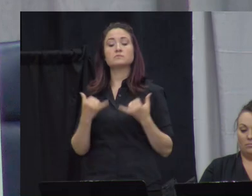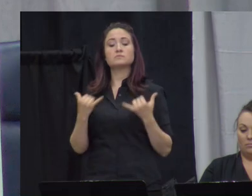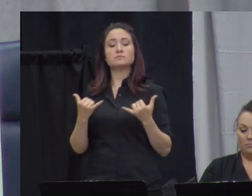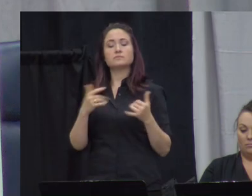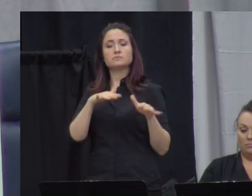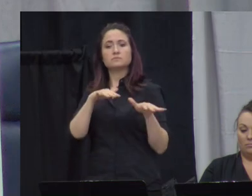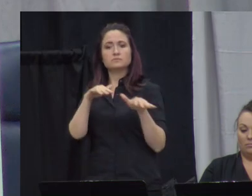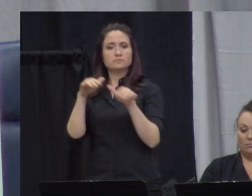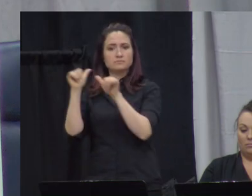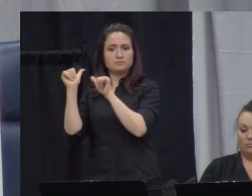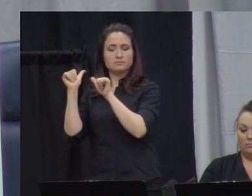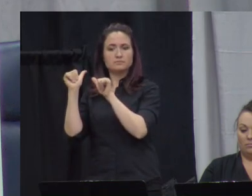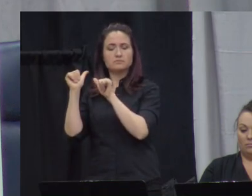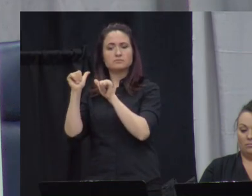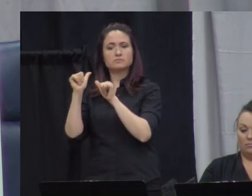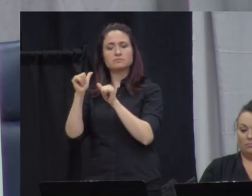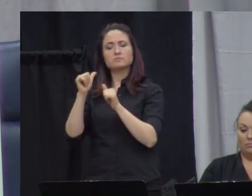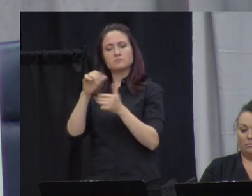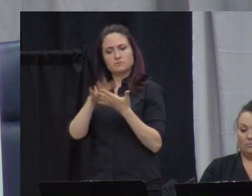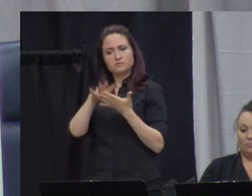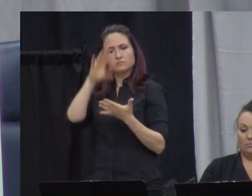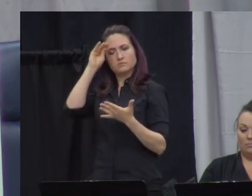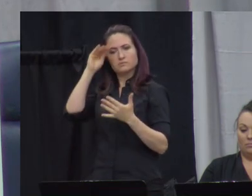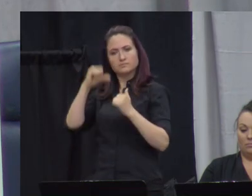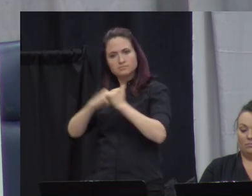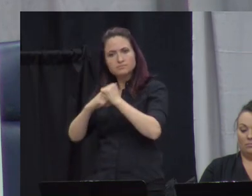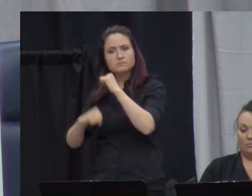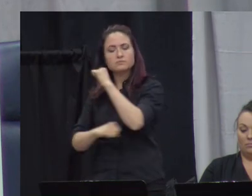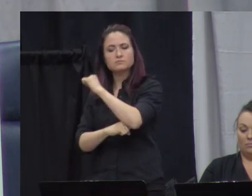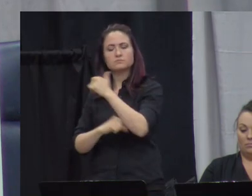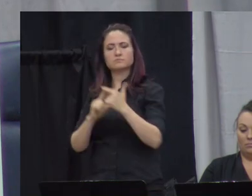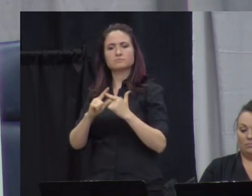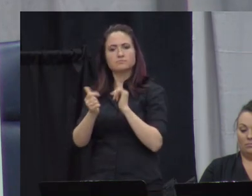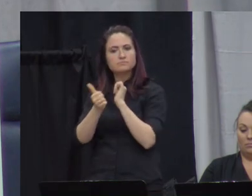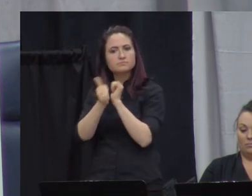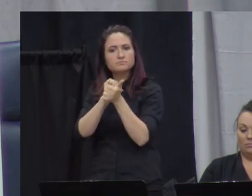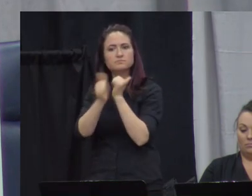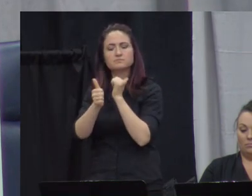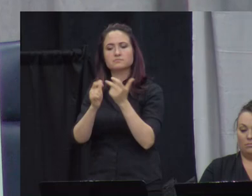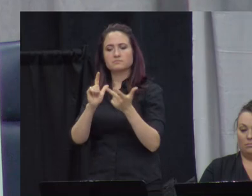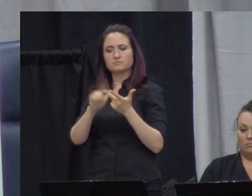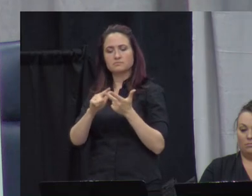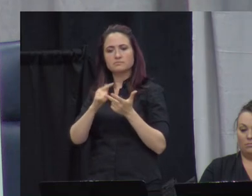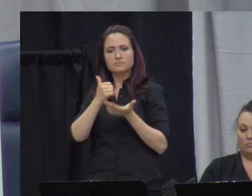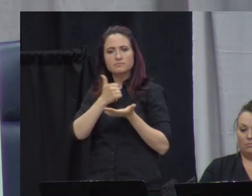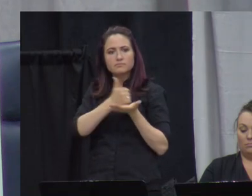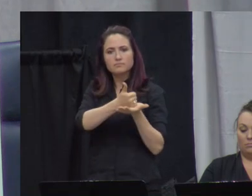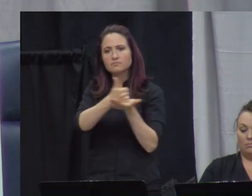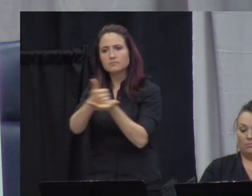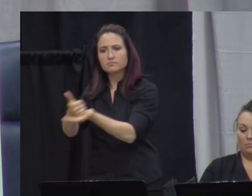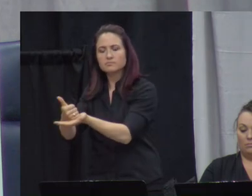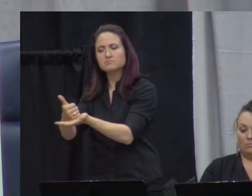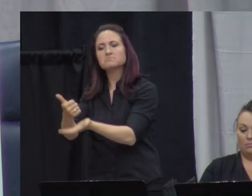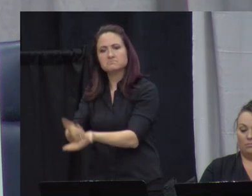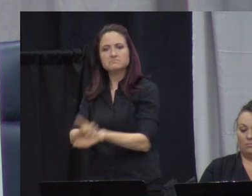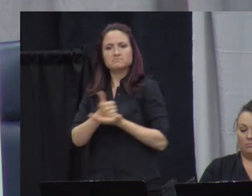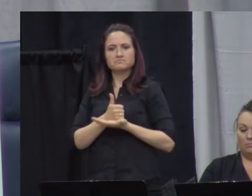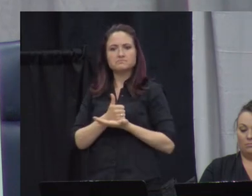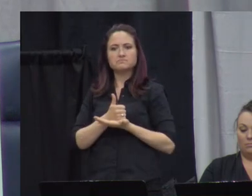a solid foundation for learning, competing, helping others, and being